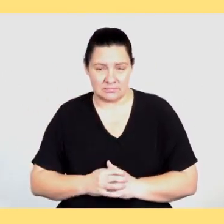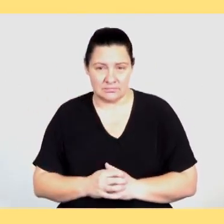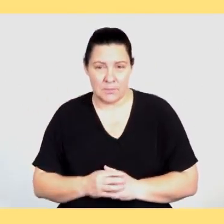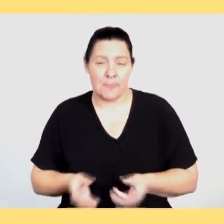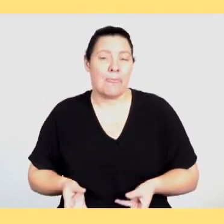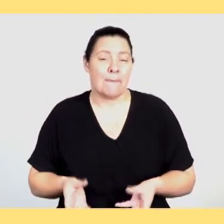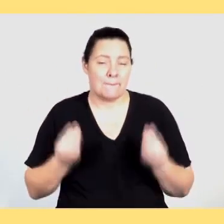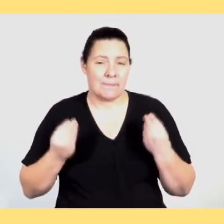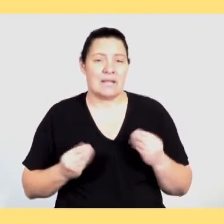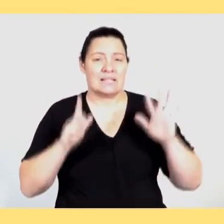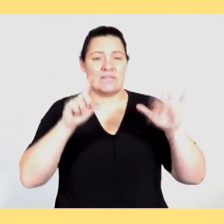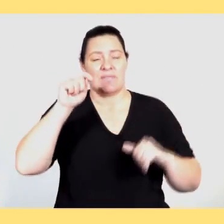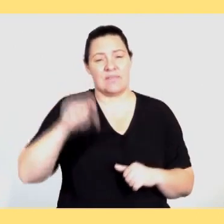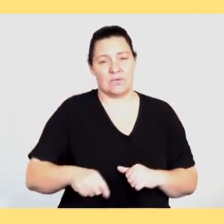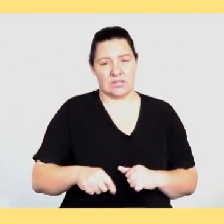15,800. That will give you